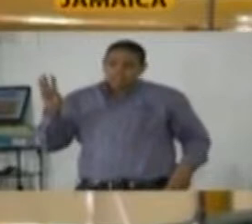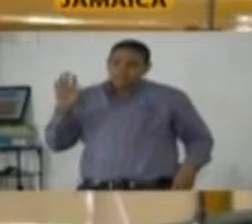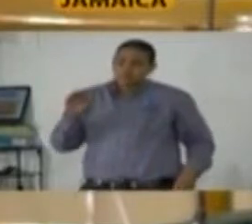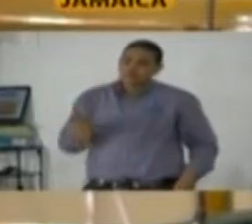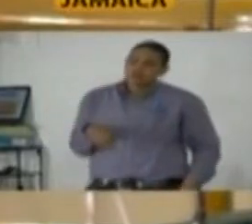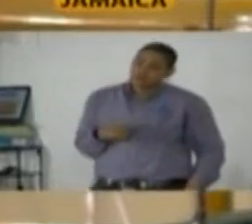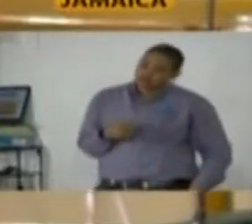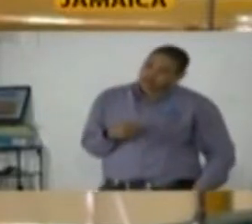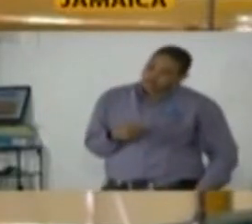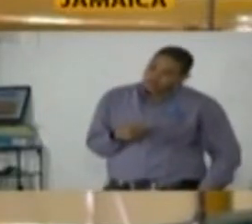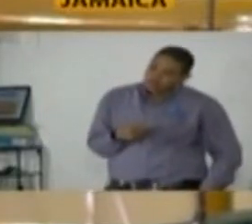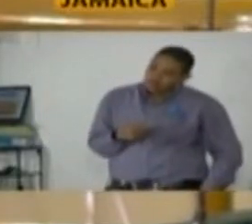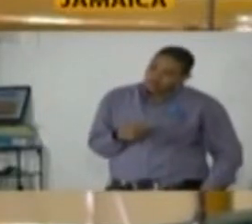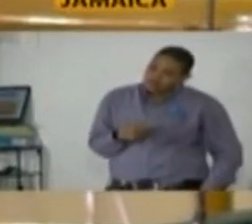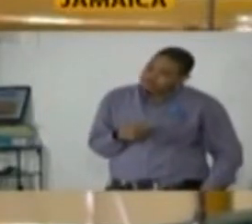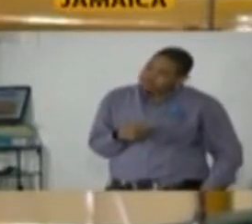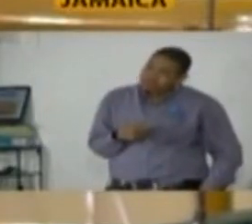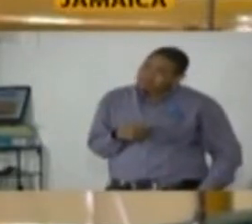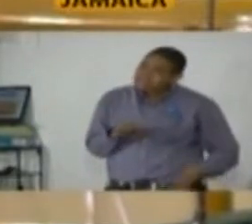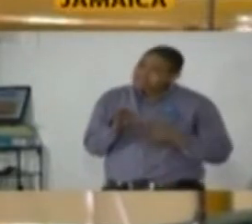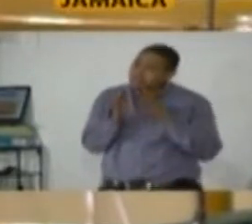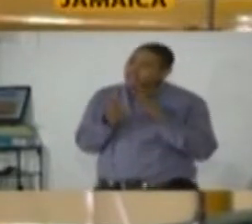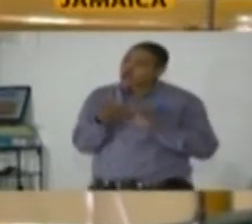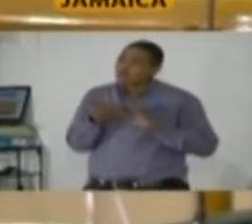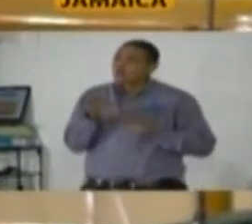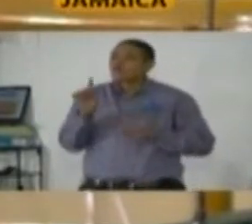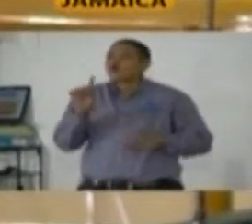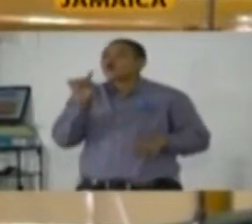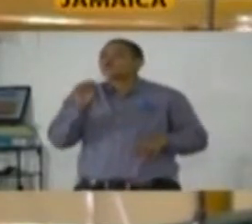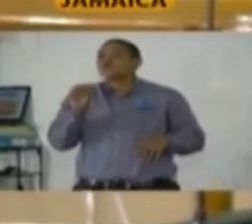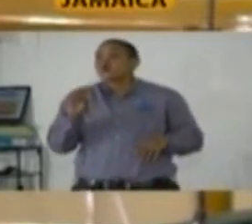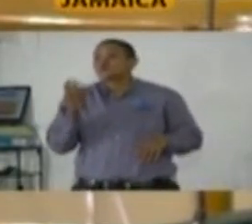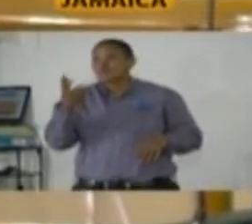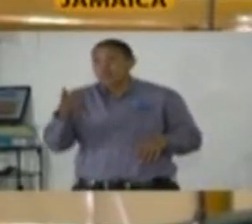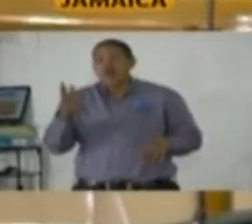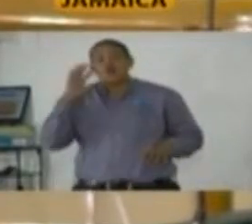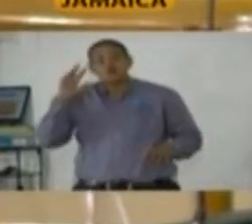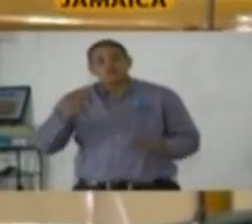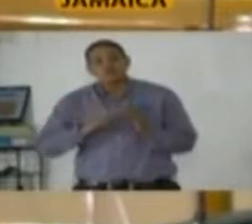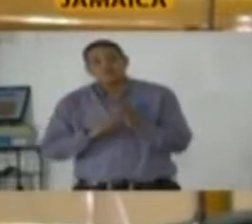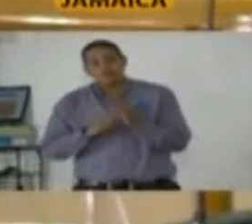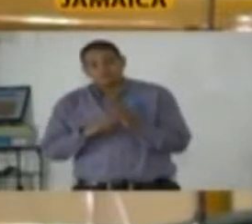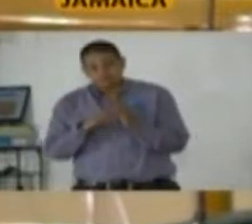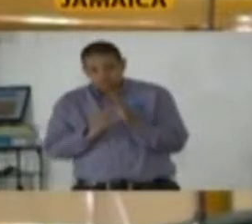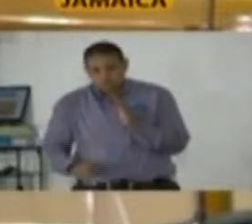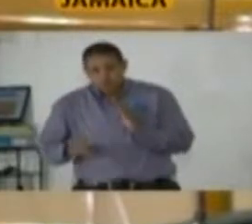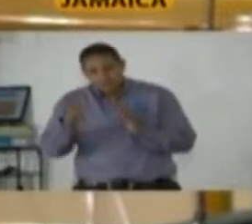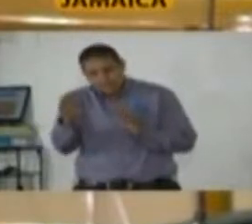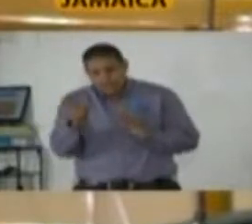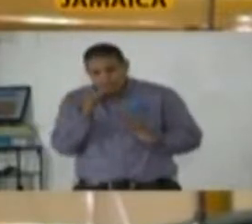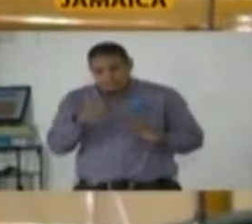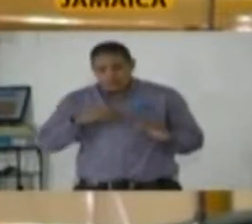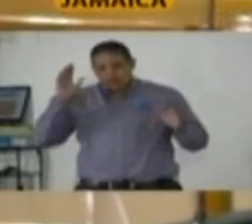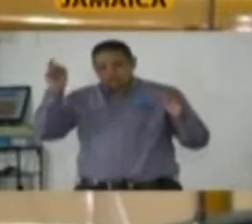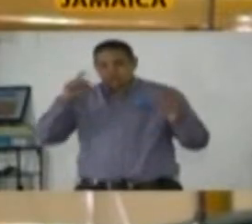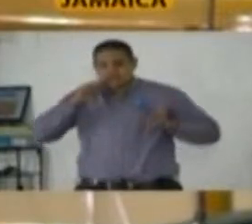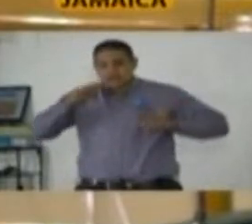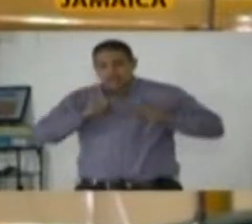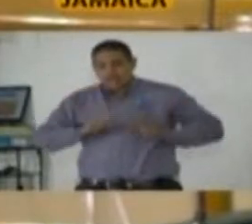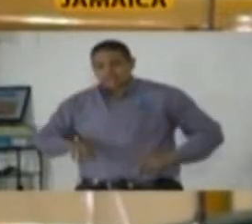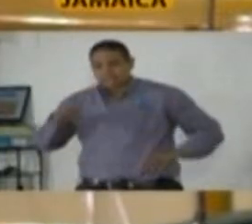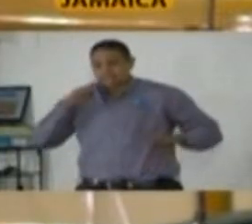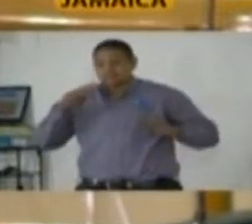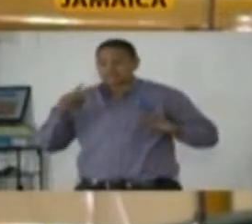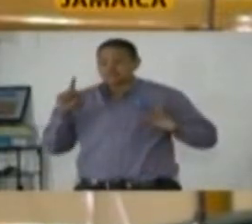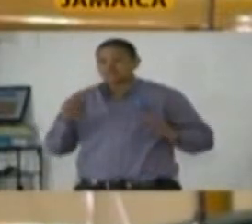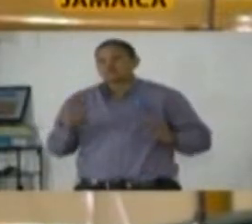2 additional zones of special operations to benefit from this strategy. Madam Speaker, in assessing the violence in